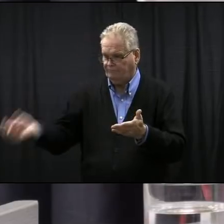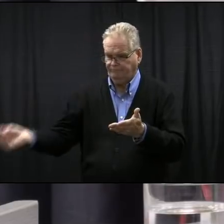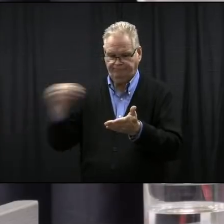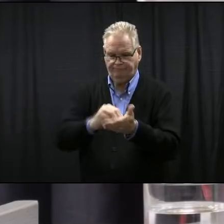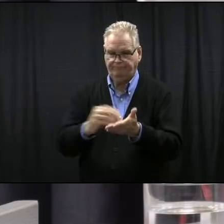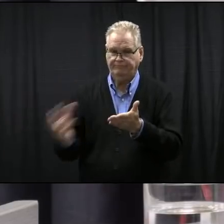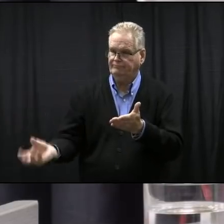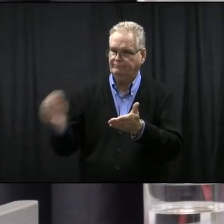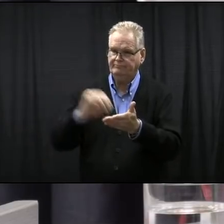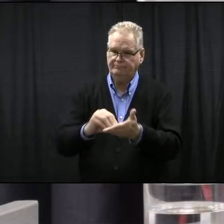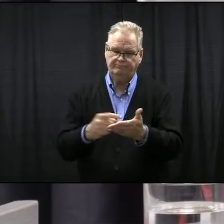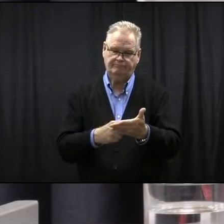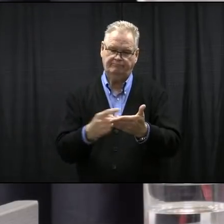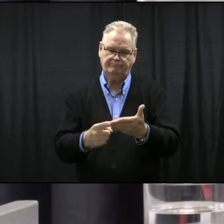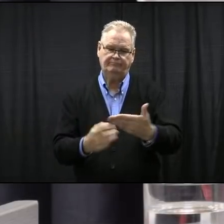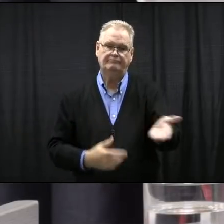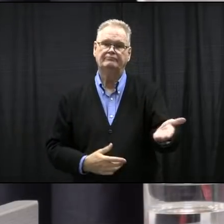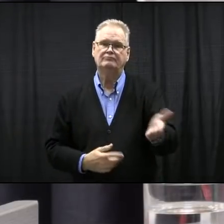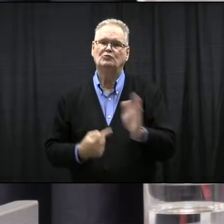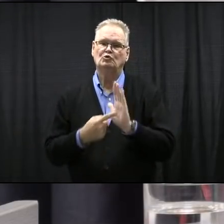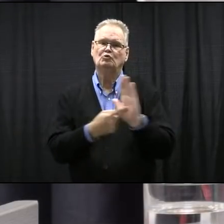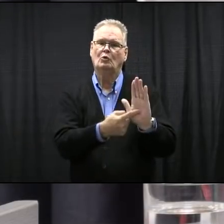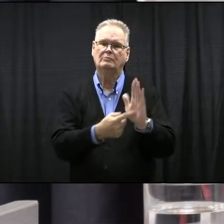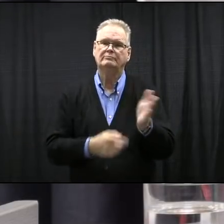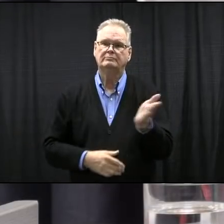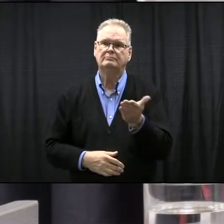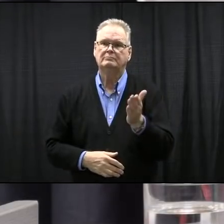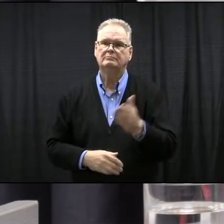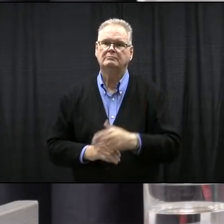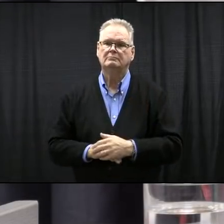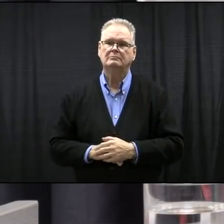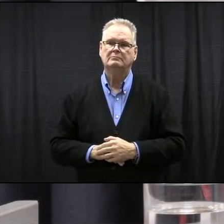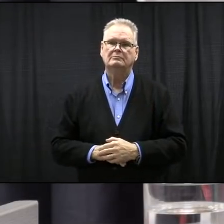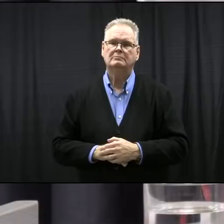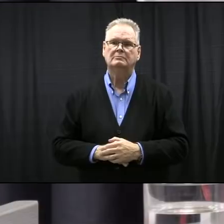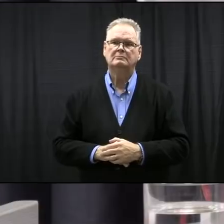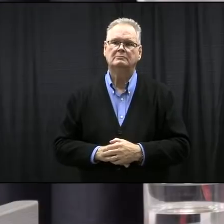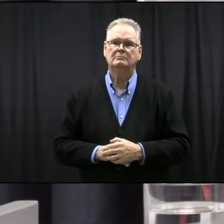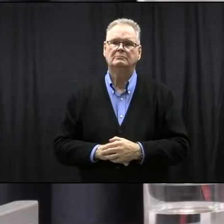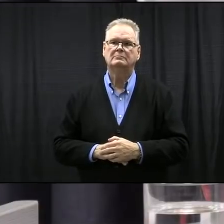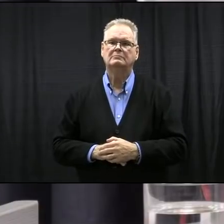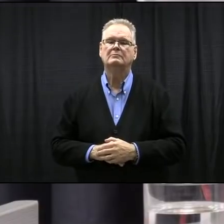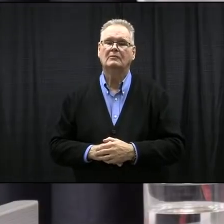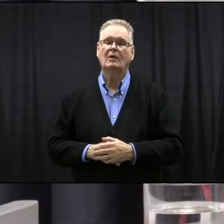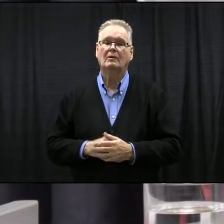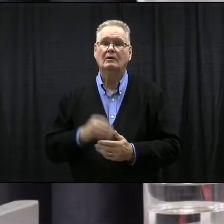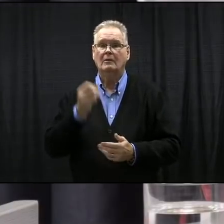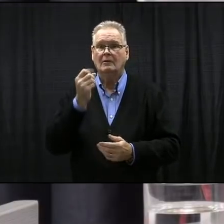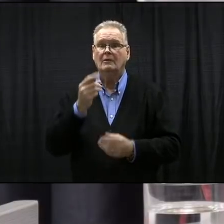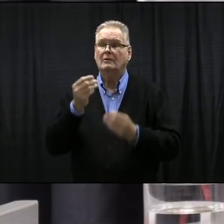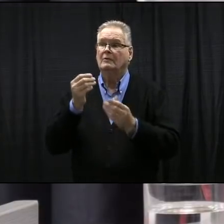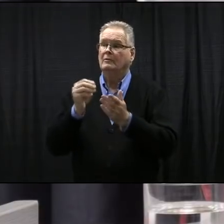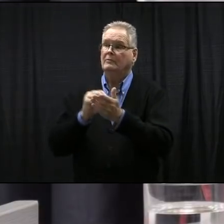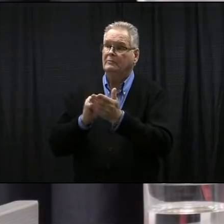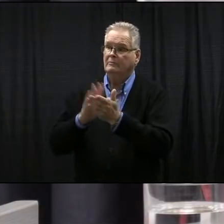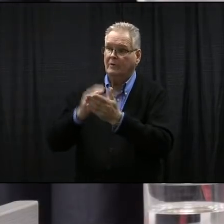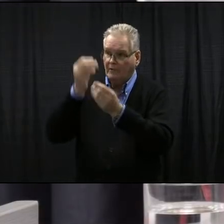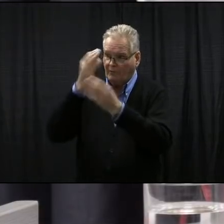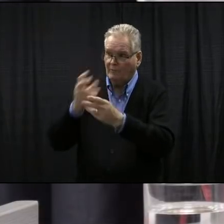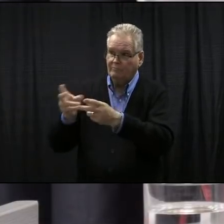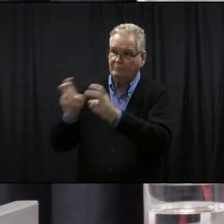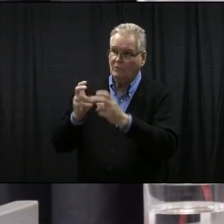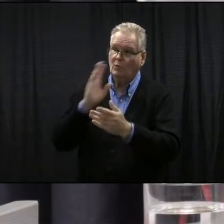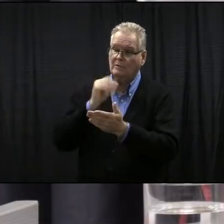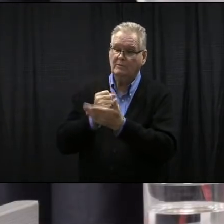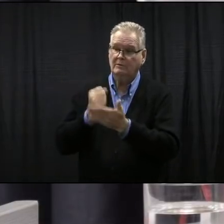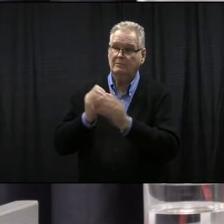second dose numbers, and secondly, we, through the provincial system, will be able to provide you